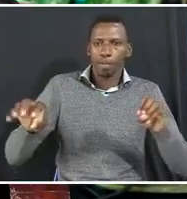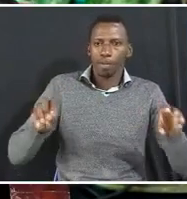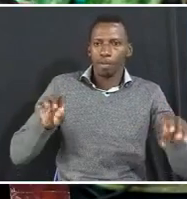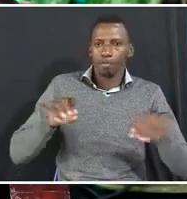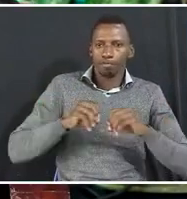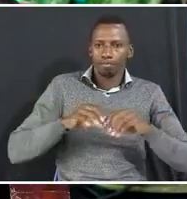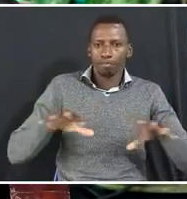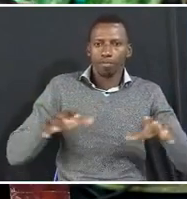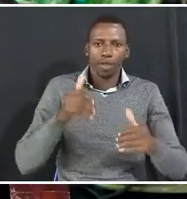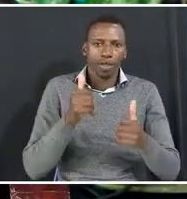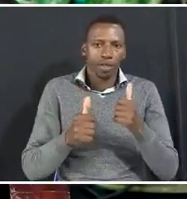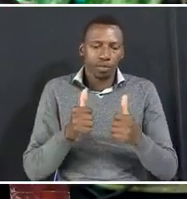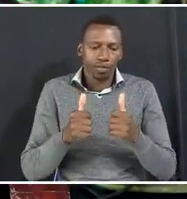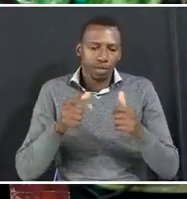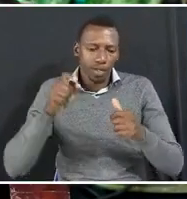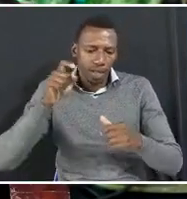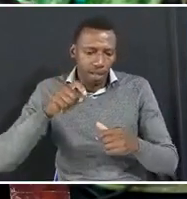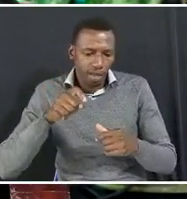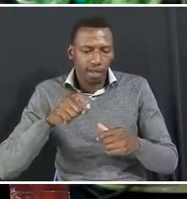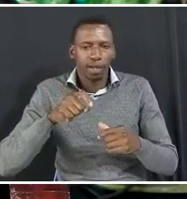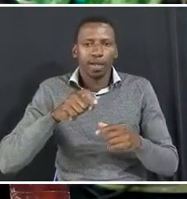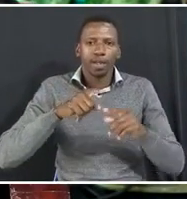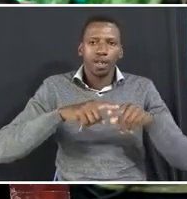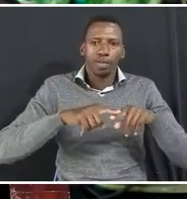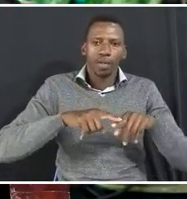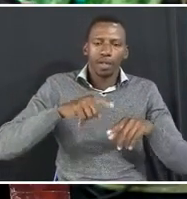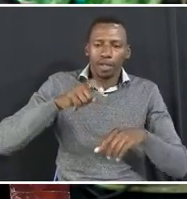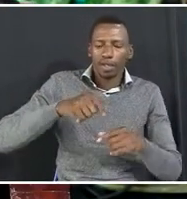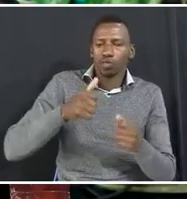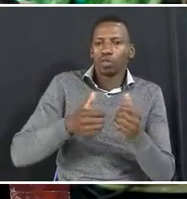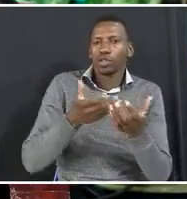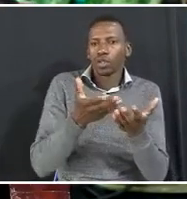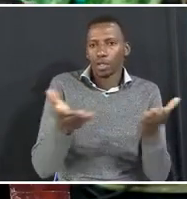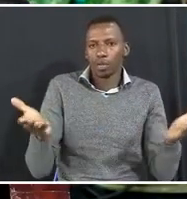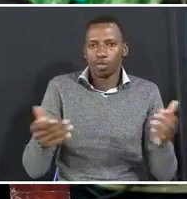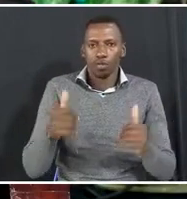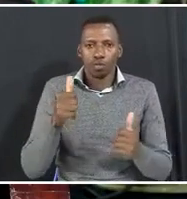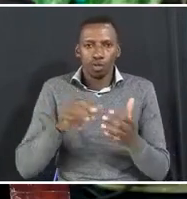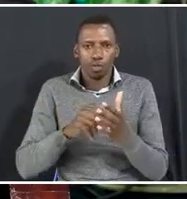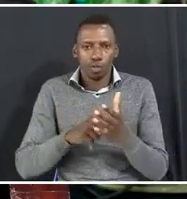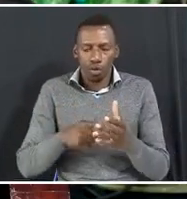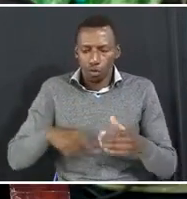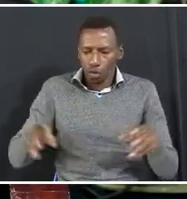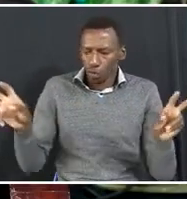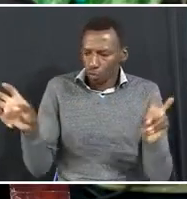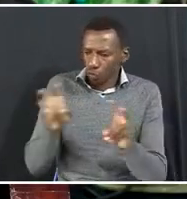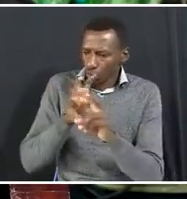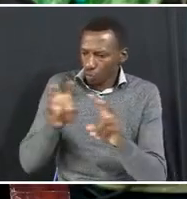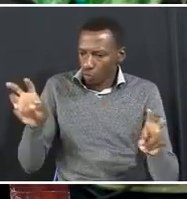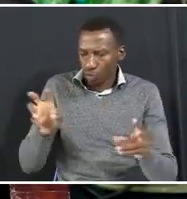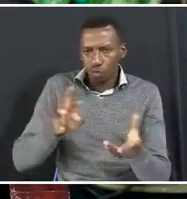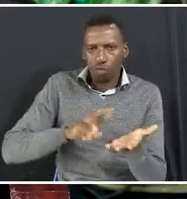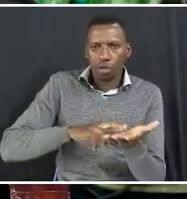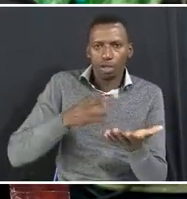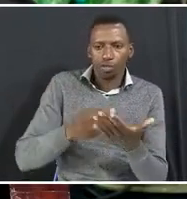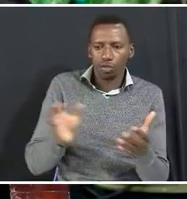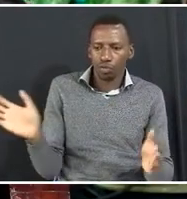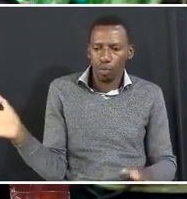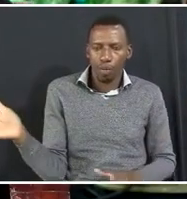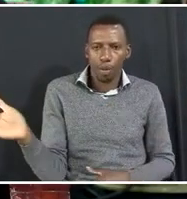to be distributed depending on the need that is on the ground. So it means we rally resources together to put up